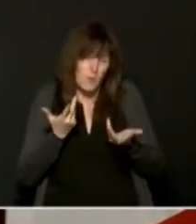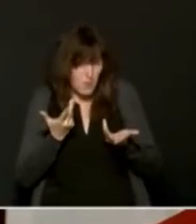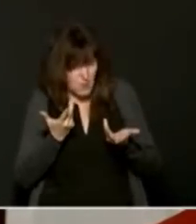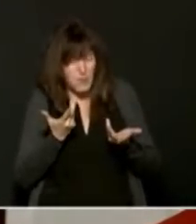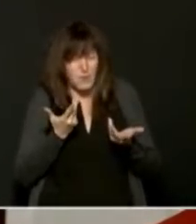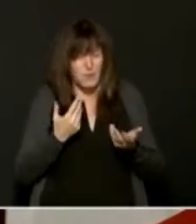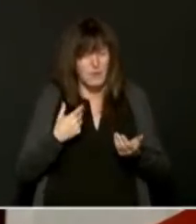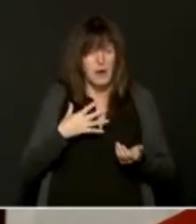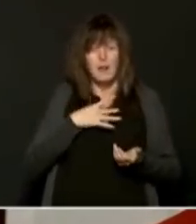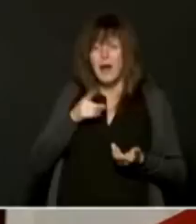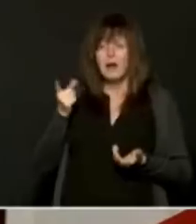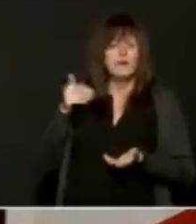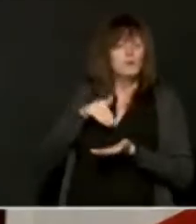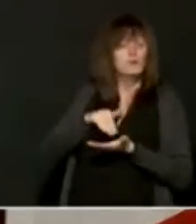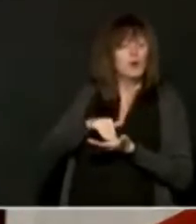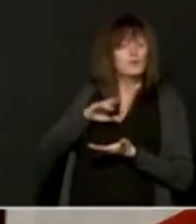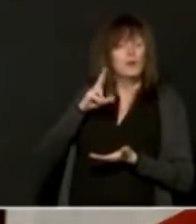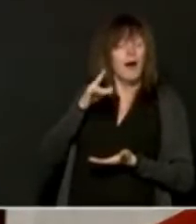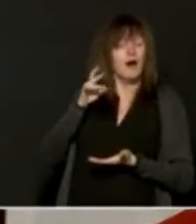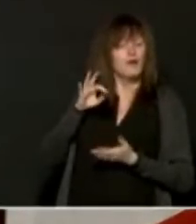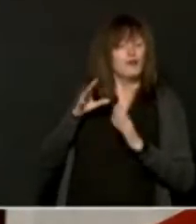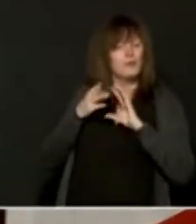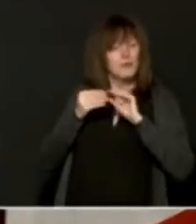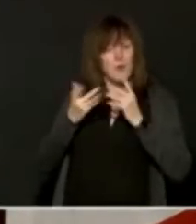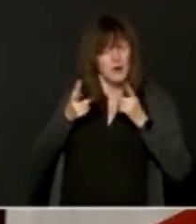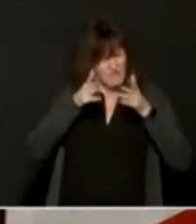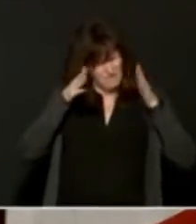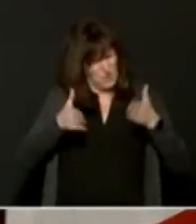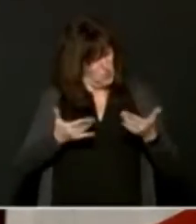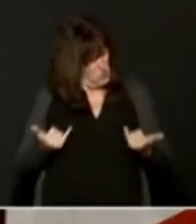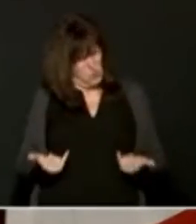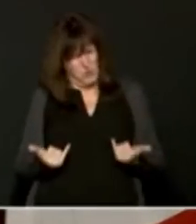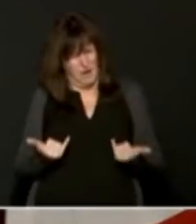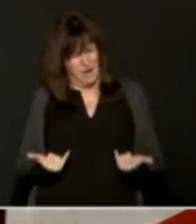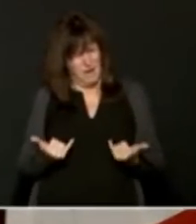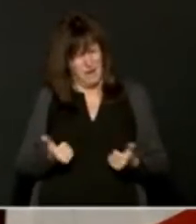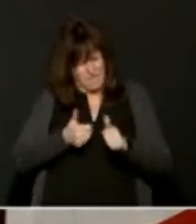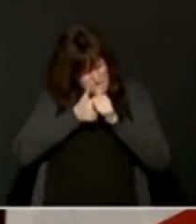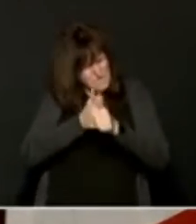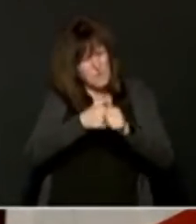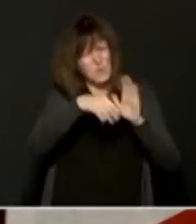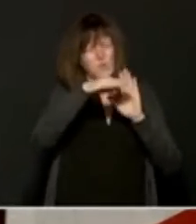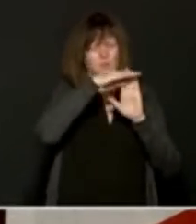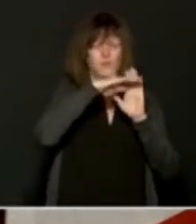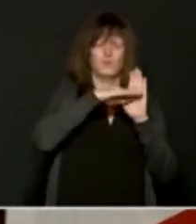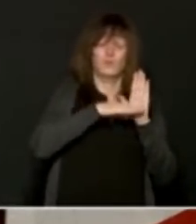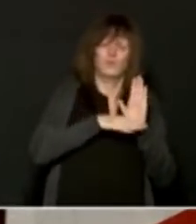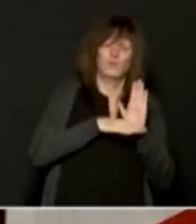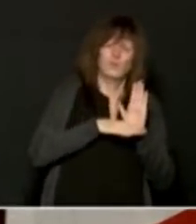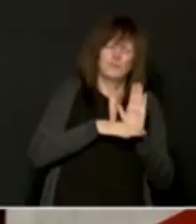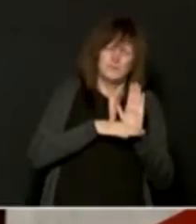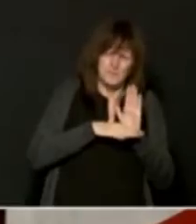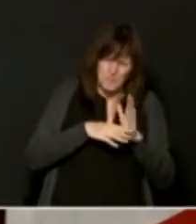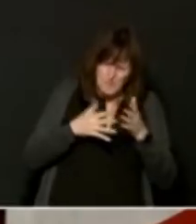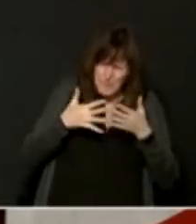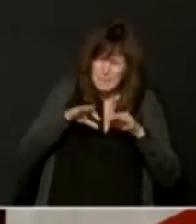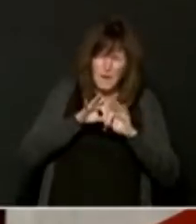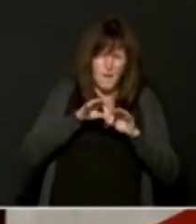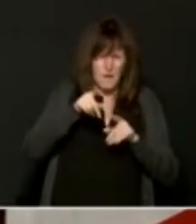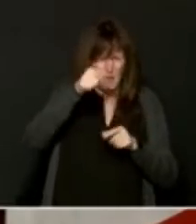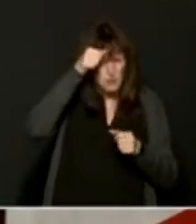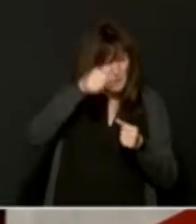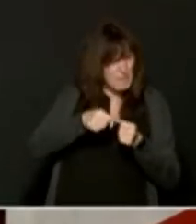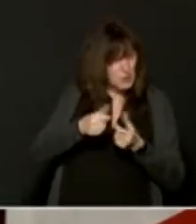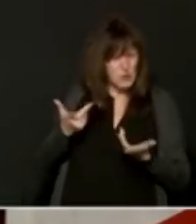prevent transmission. I do think it's important to keep in mind that the number of people in the ICU